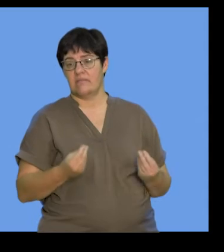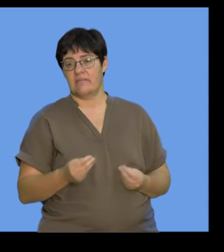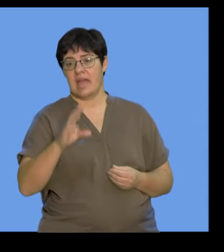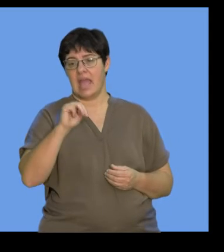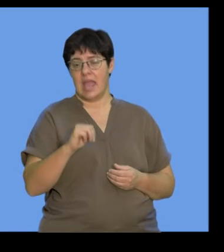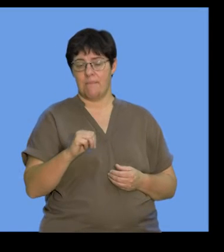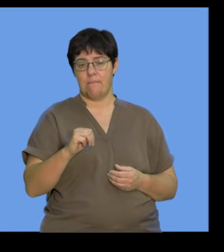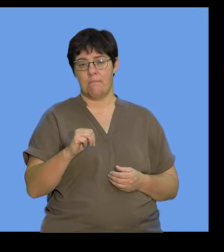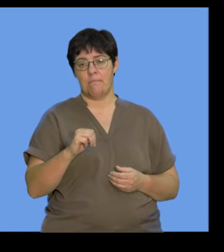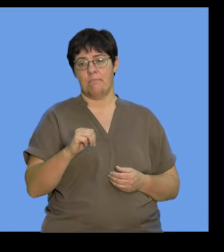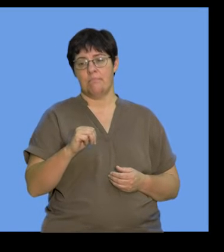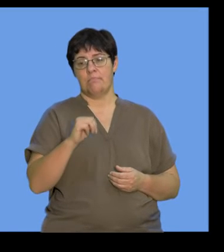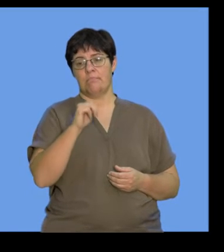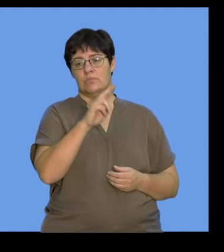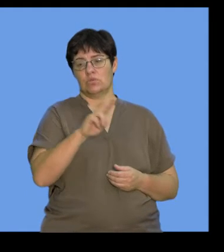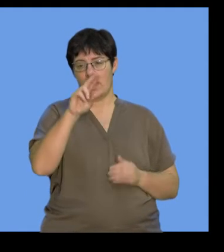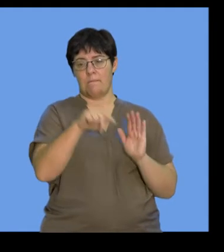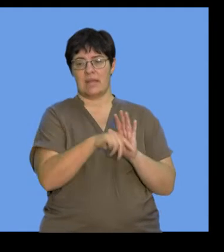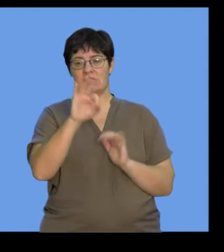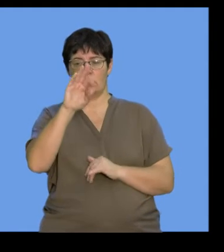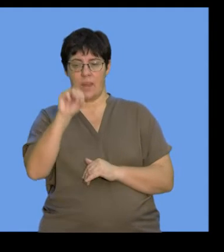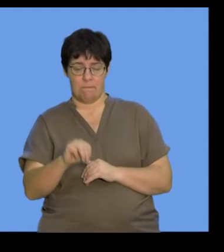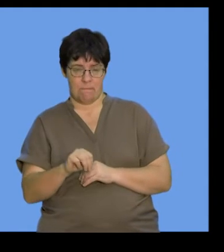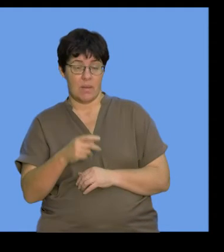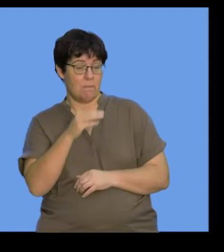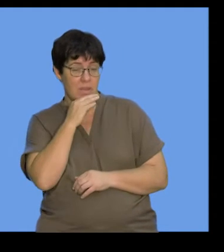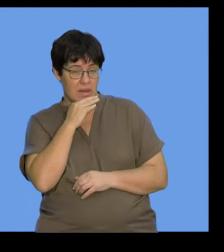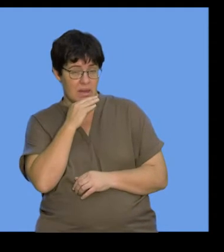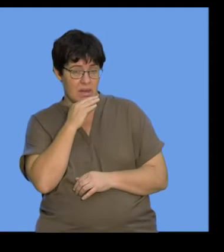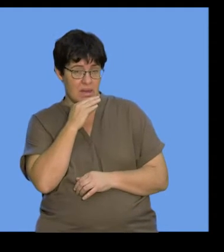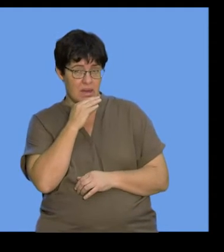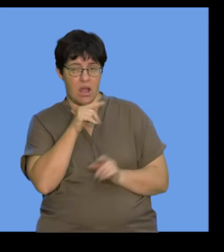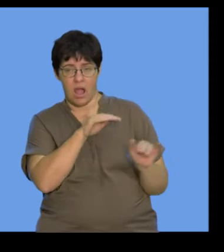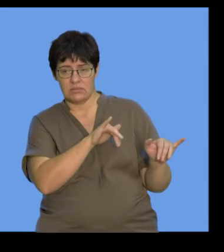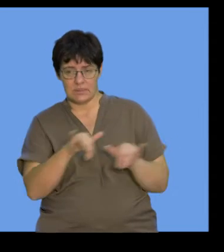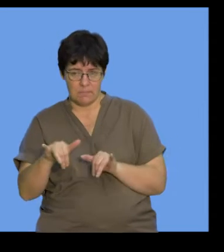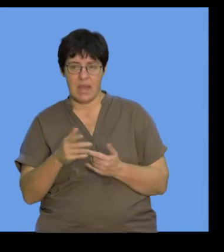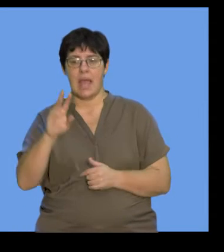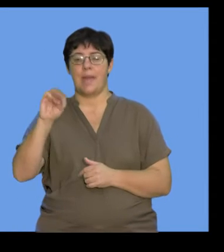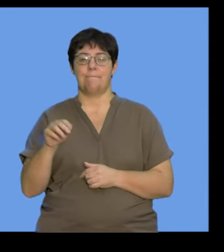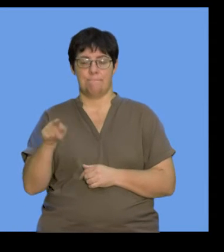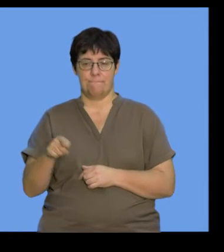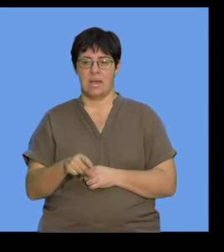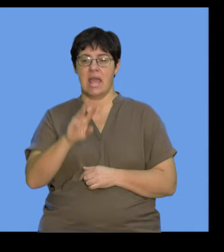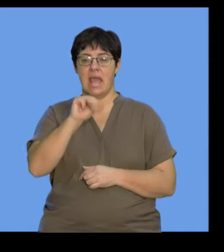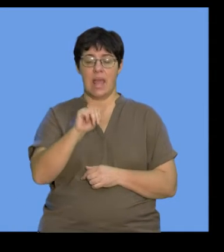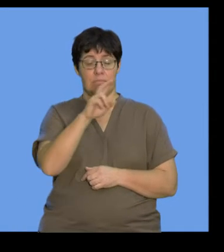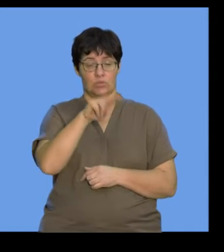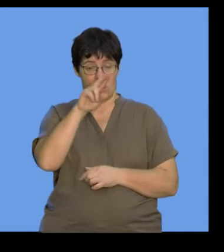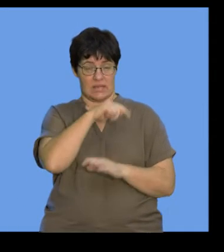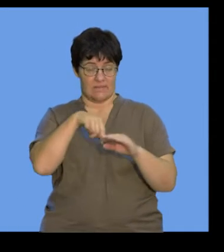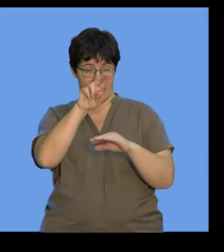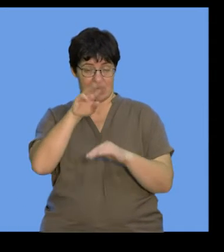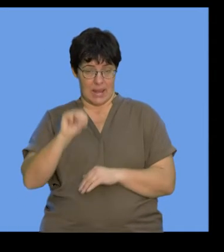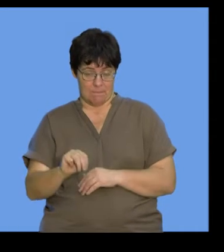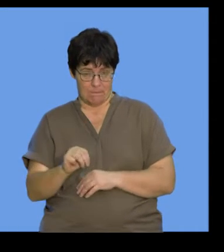squared minus 3m, my highest common factor here will be m. Divide m squared by m,